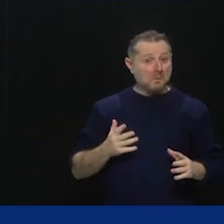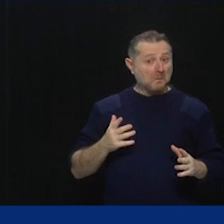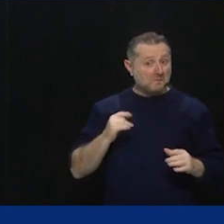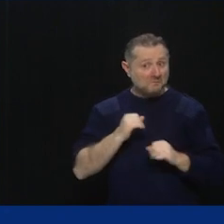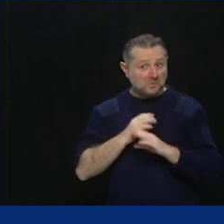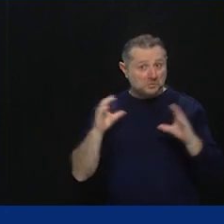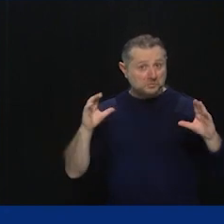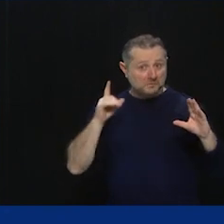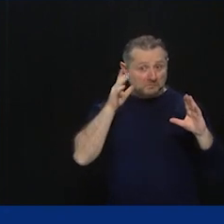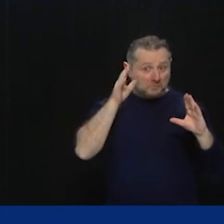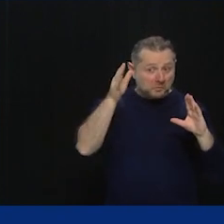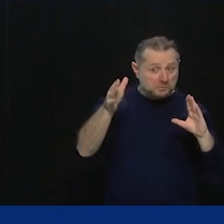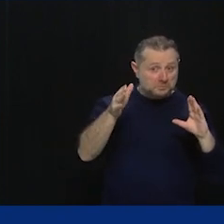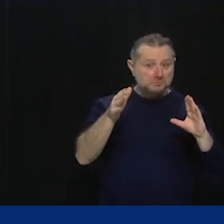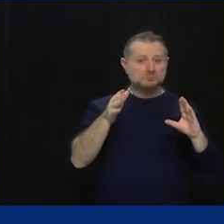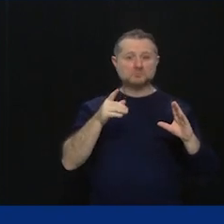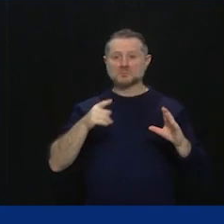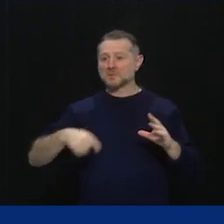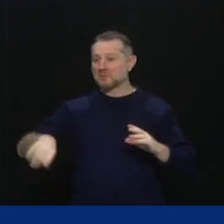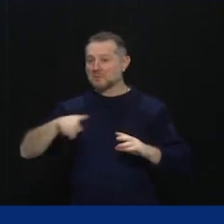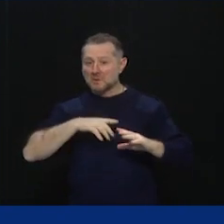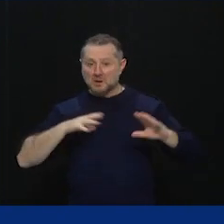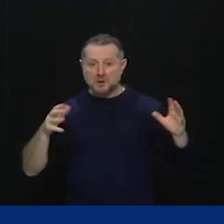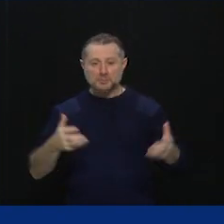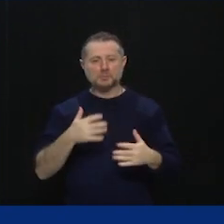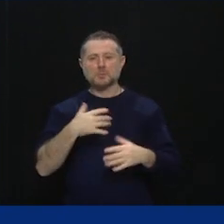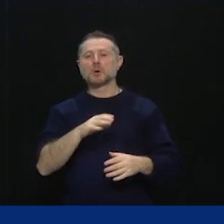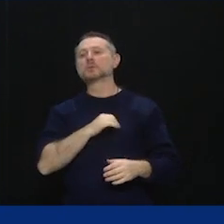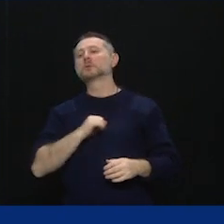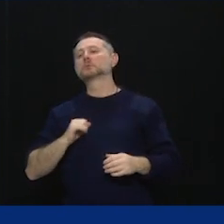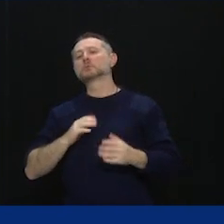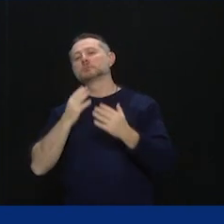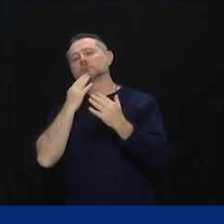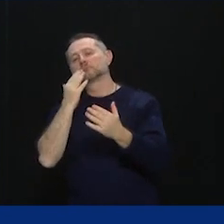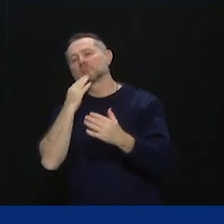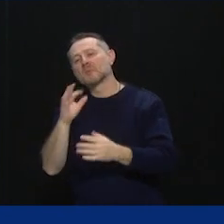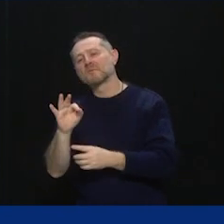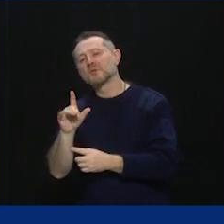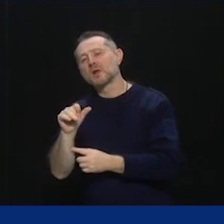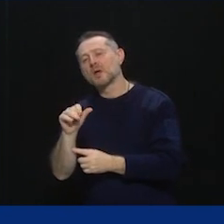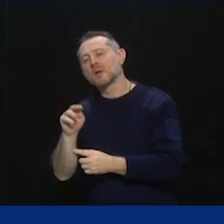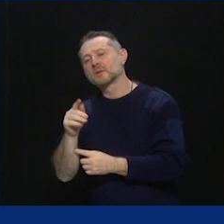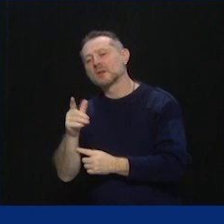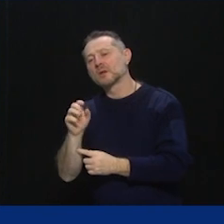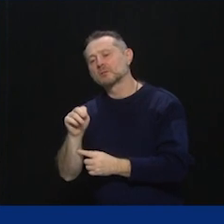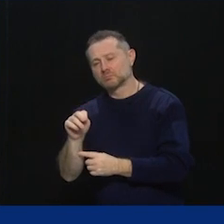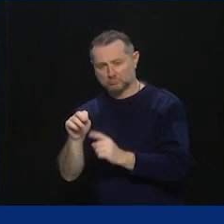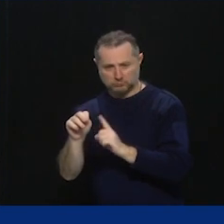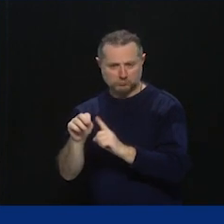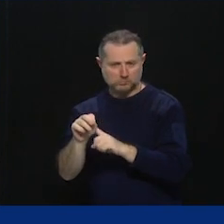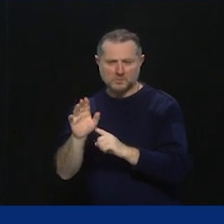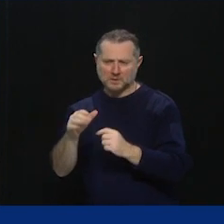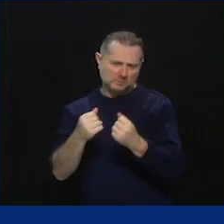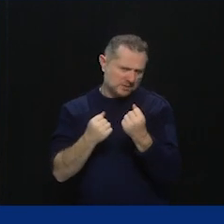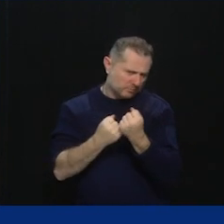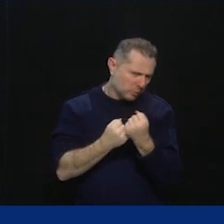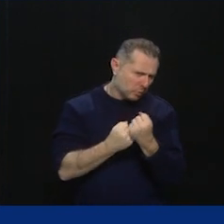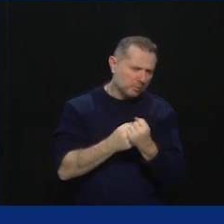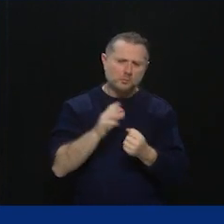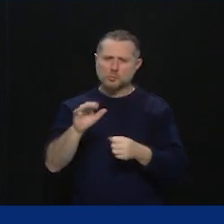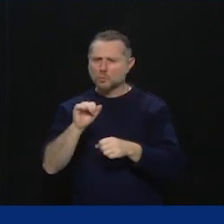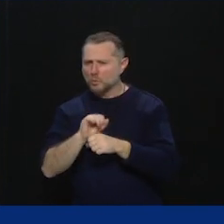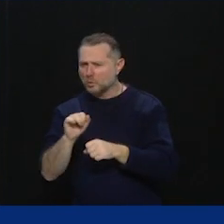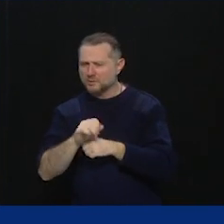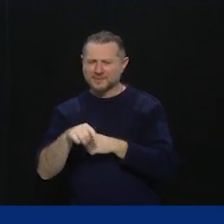and I want to thank Senator Flanagan for his leadership and the work and the support he's given to this project, if we can come